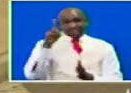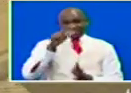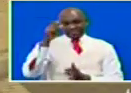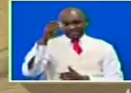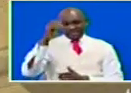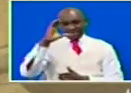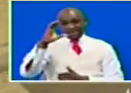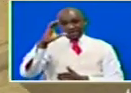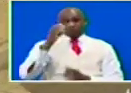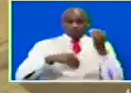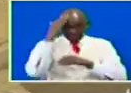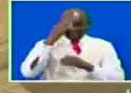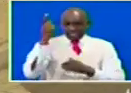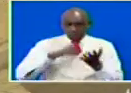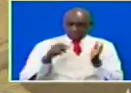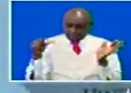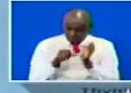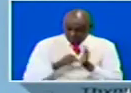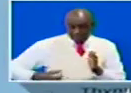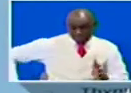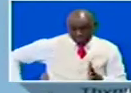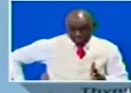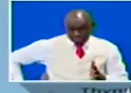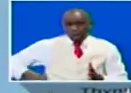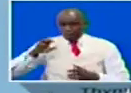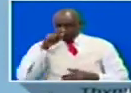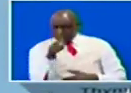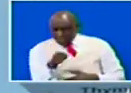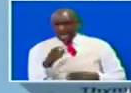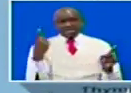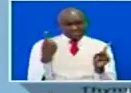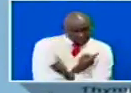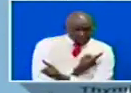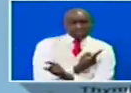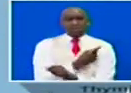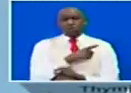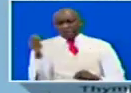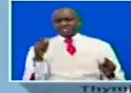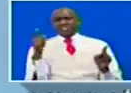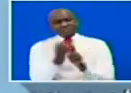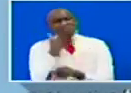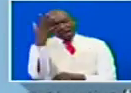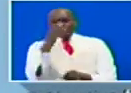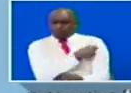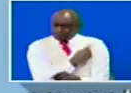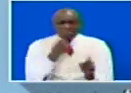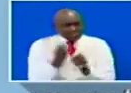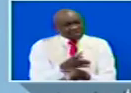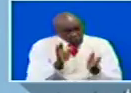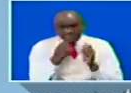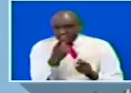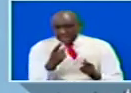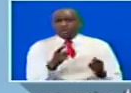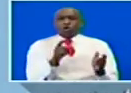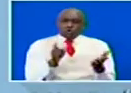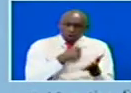began complaining of lower back pains. A series of misdiagnoses from more than five hospitals would come to